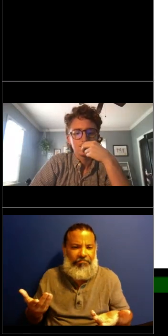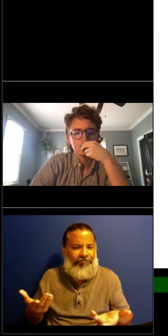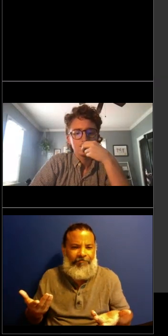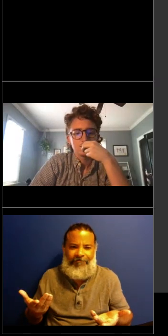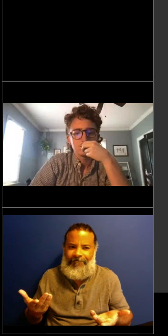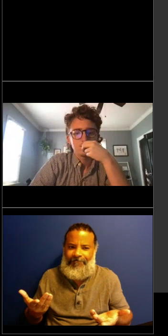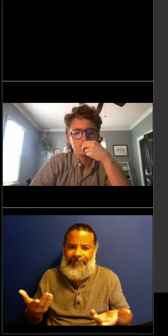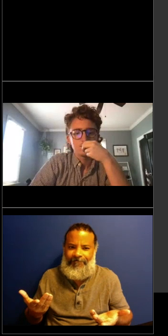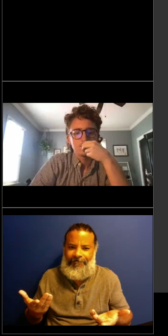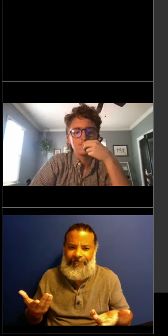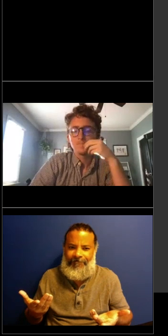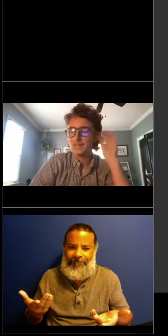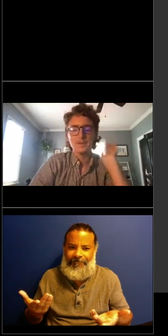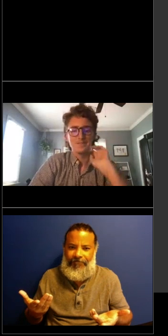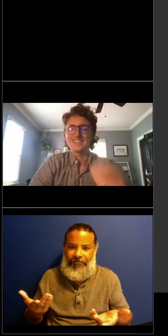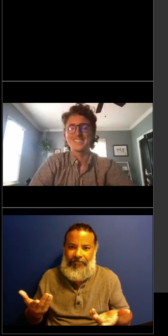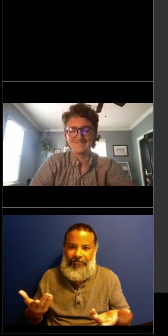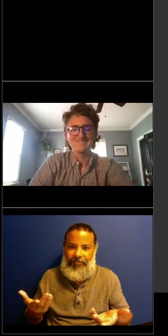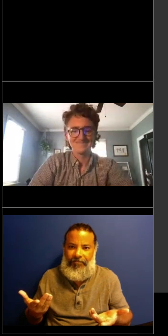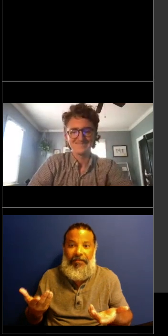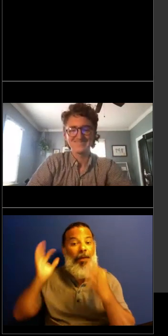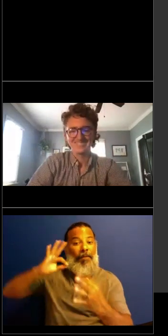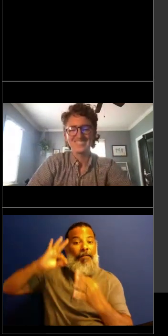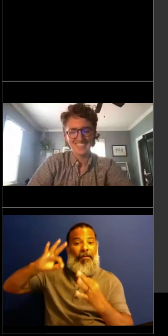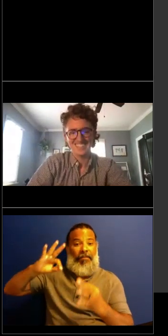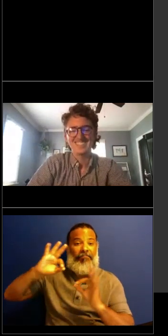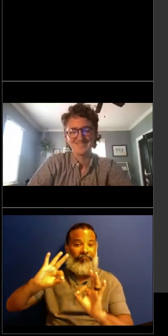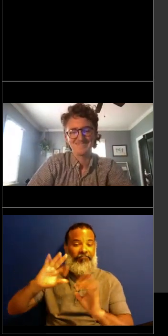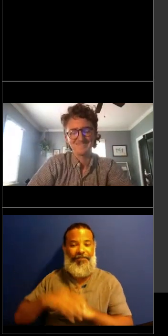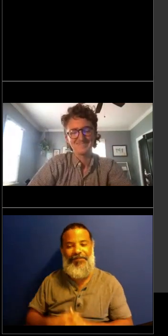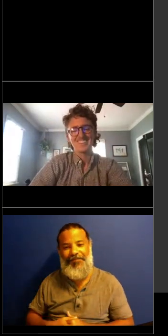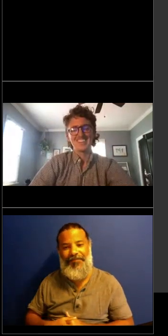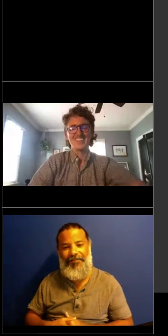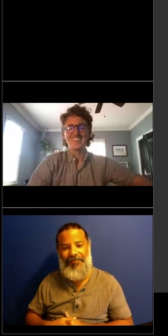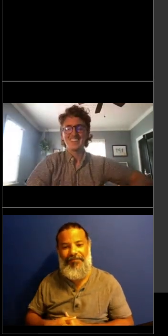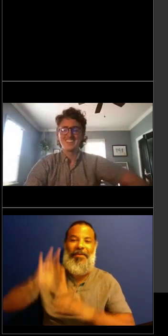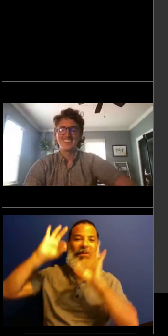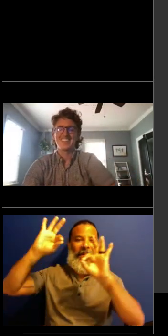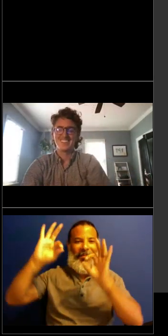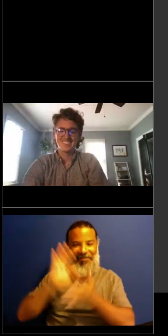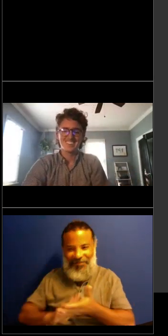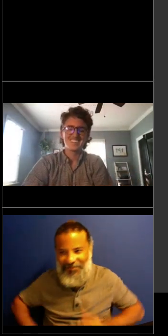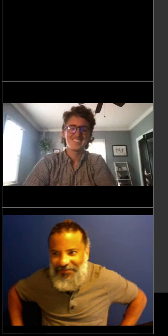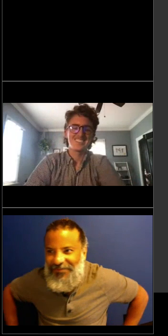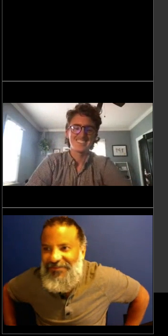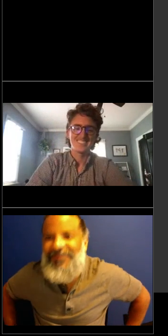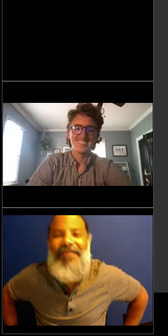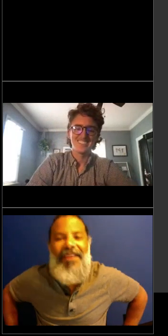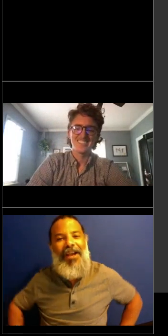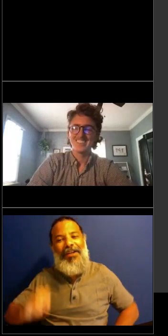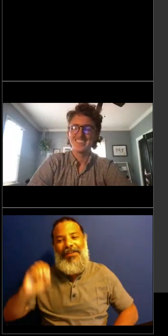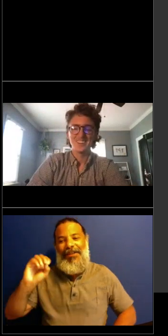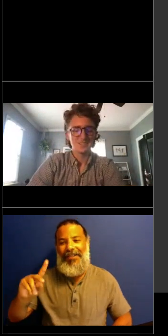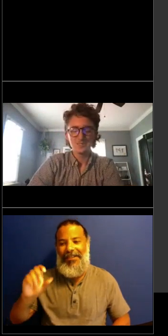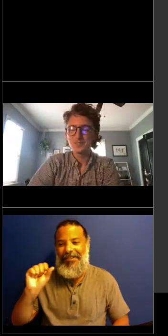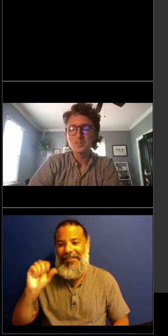that. How's that? That's perfect. Is that okay? Yes. Okay, great. So then we'll just